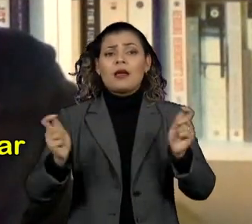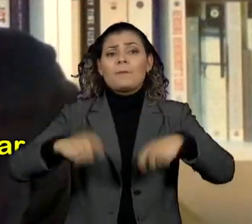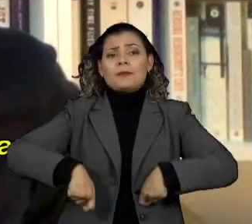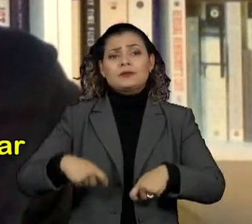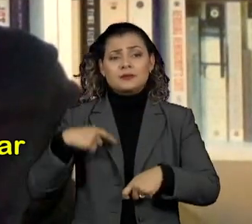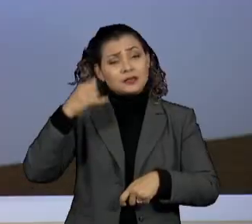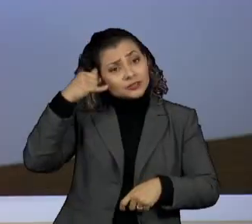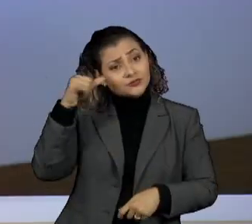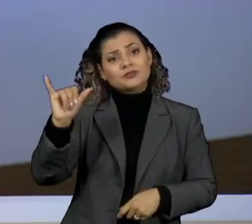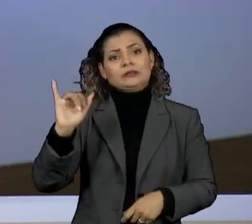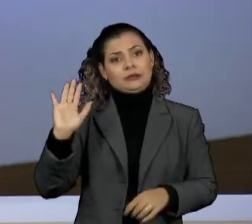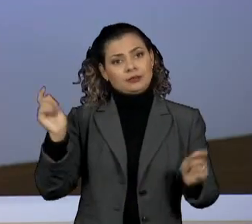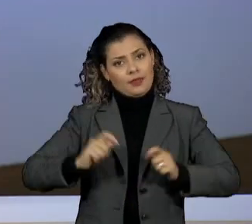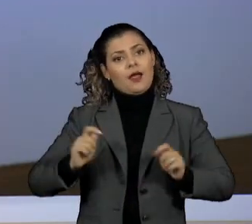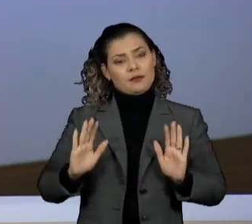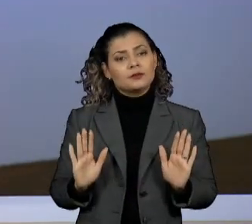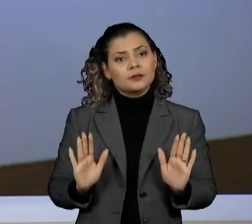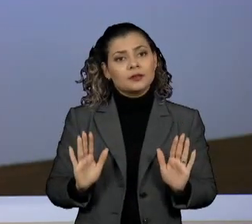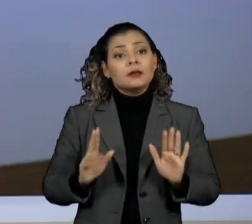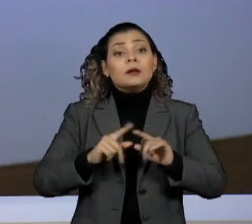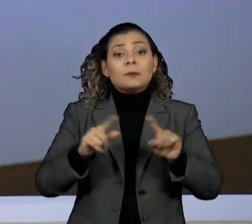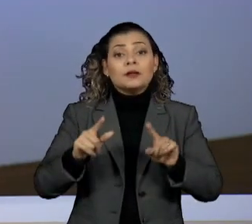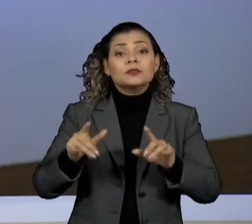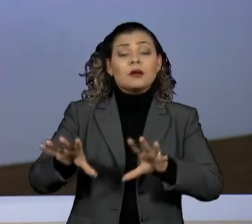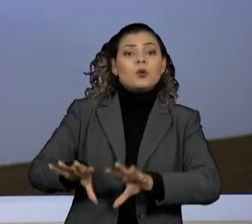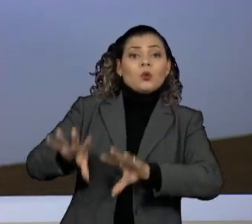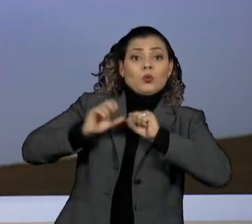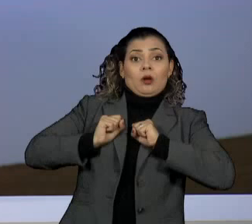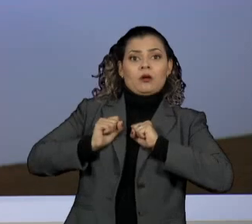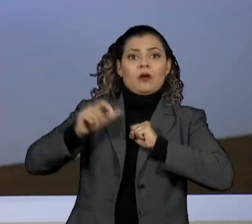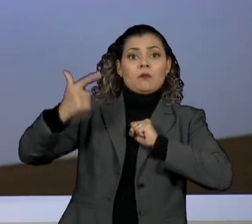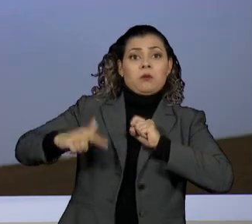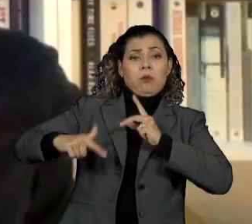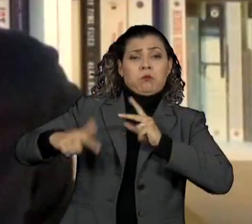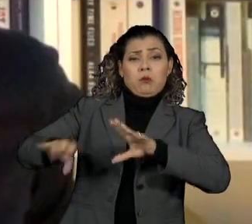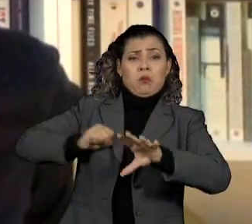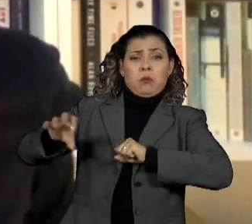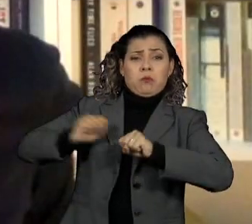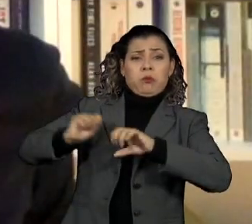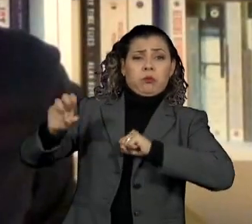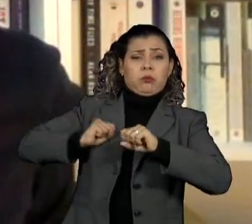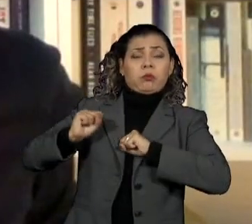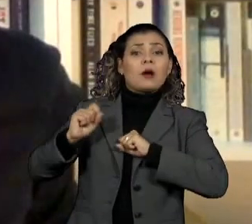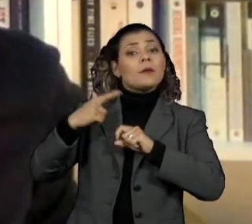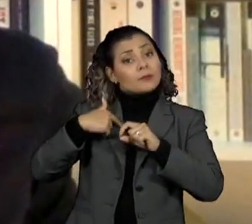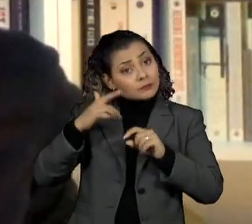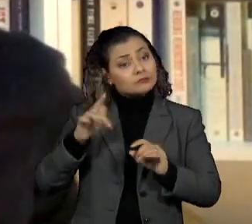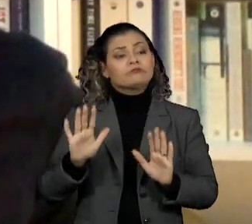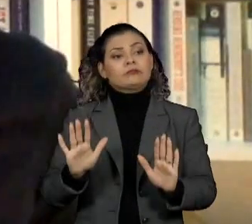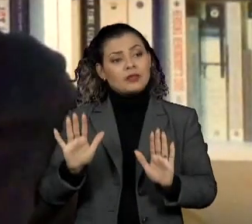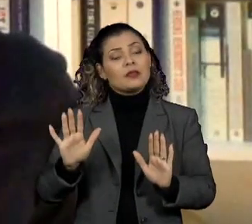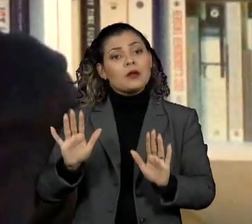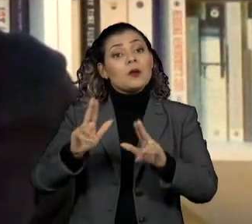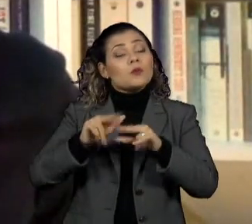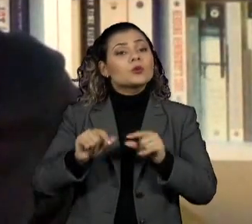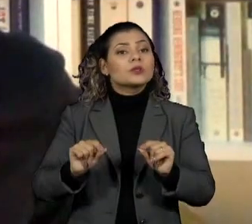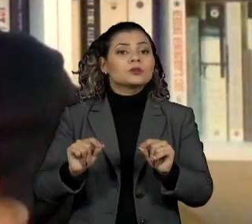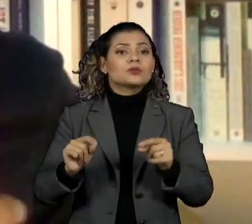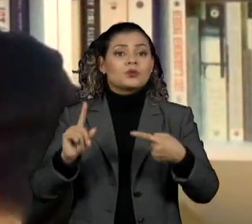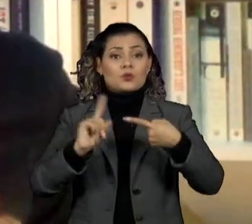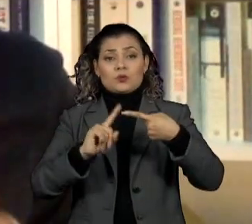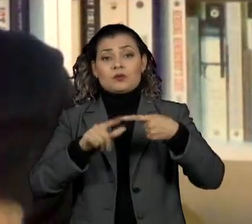prevent receiving higher doses of virus at the first place is, of course, number